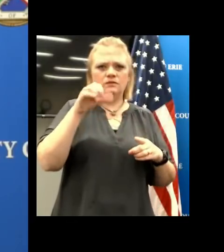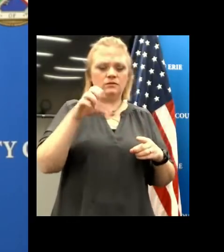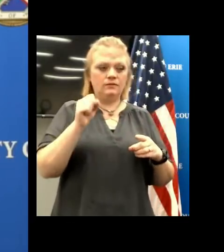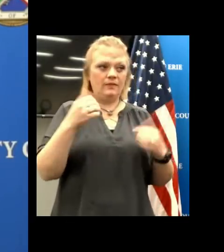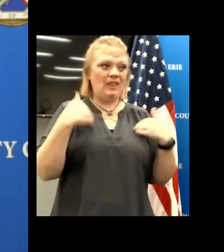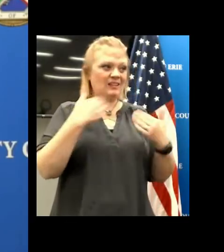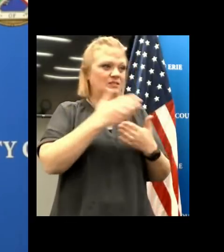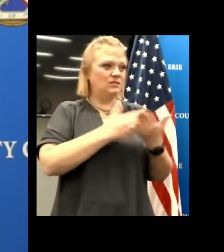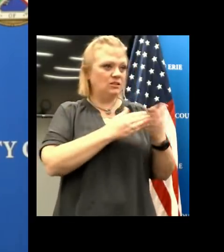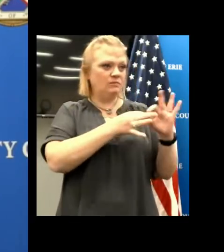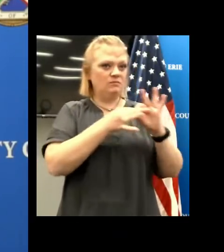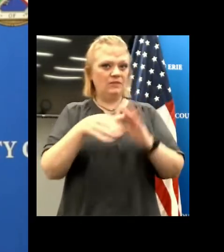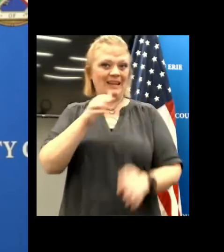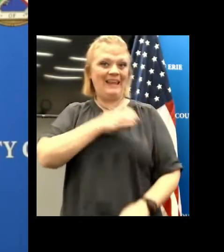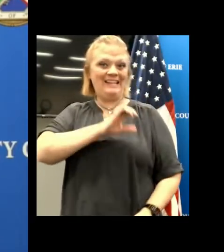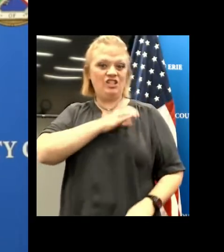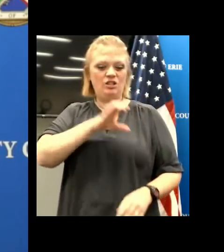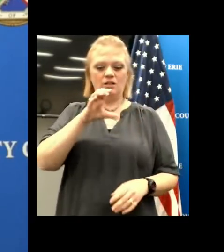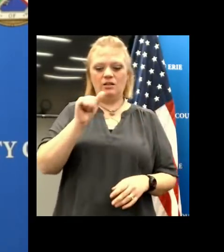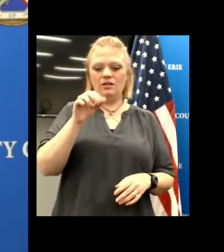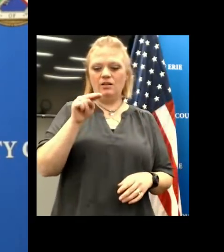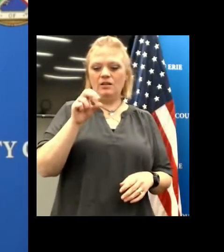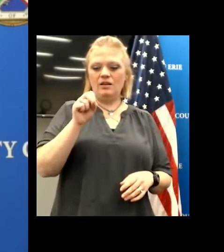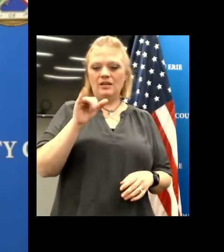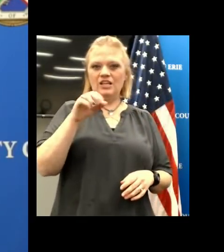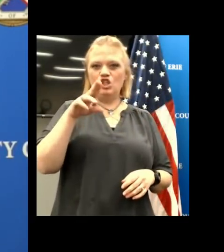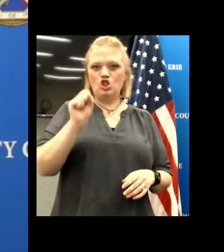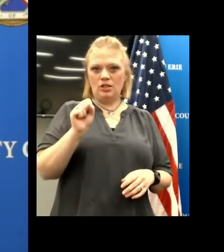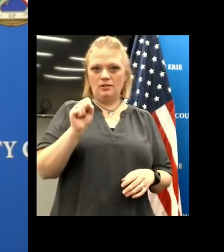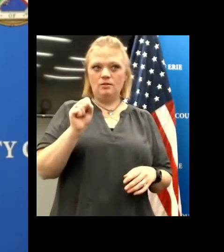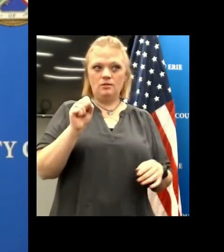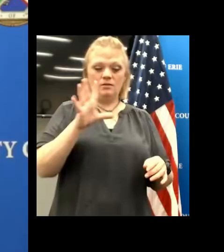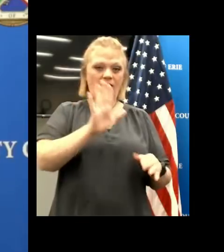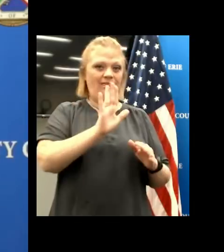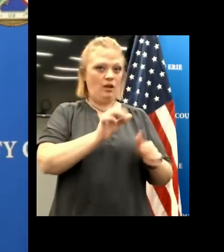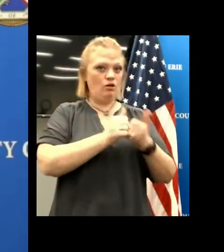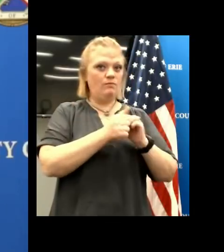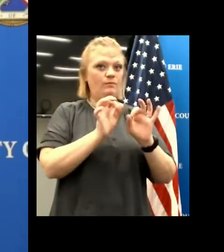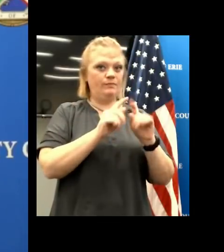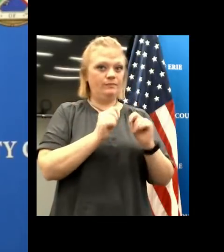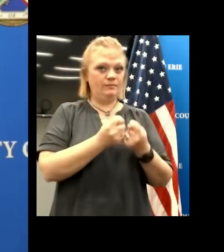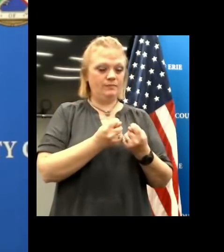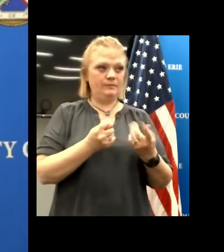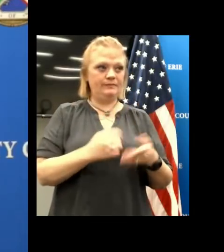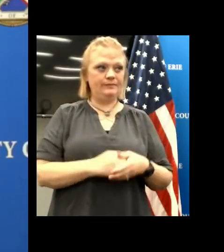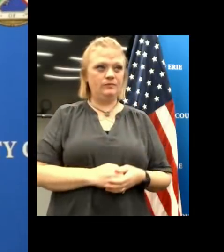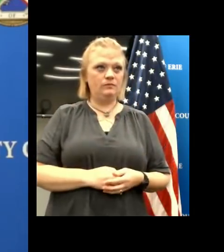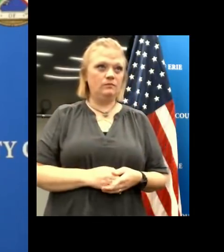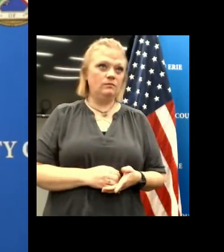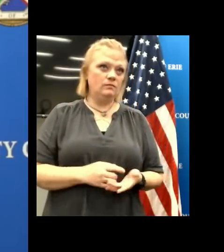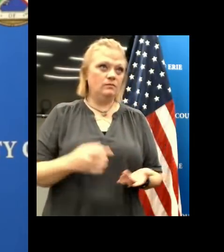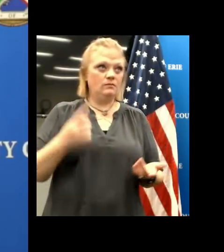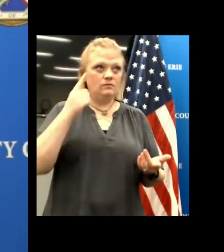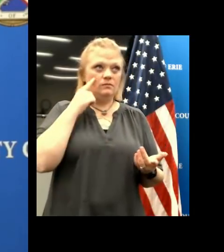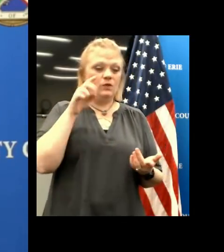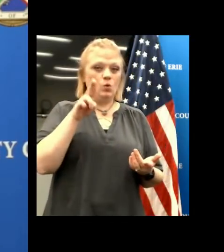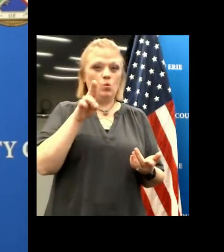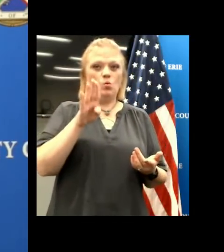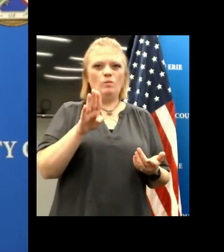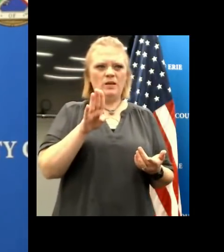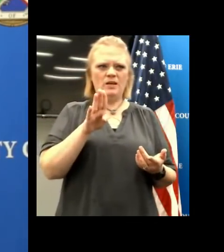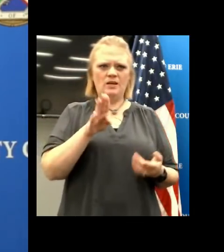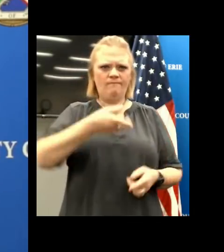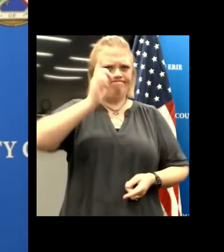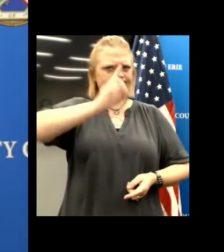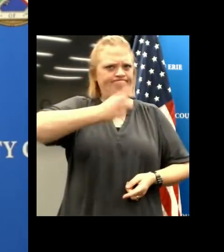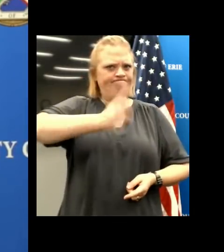some cases associated with Canisius College and their sports teams. So I think UB cracked down very